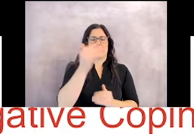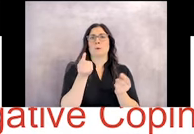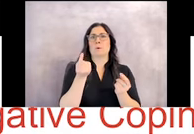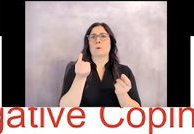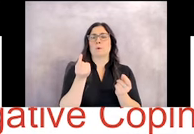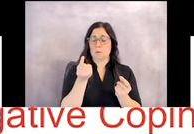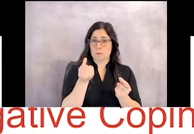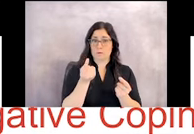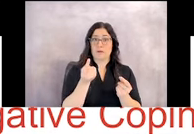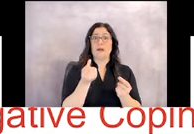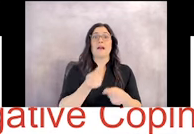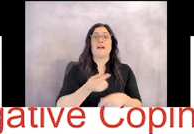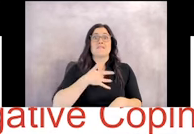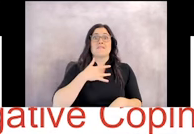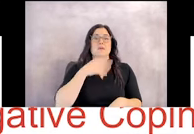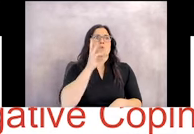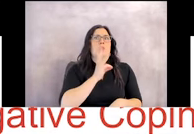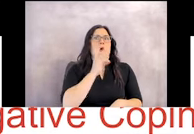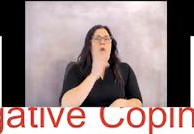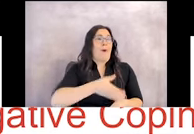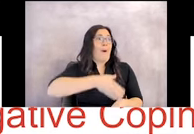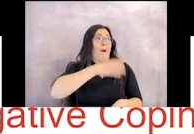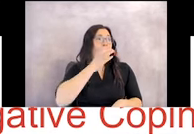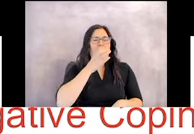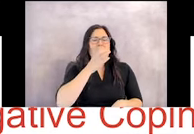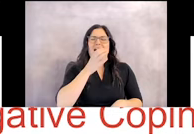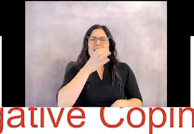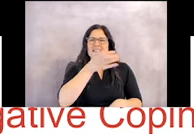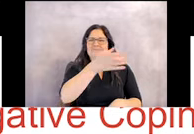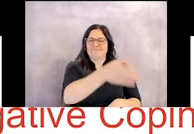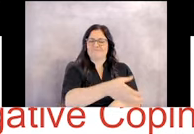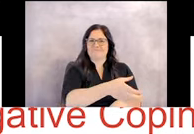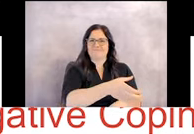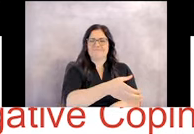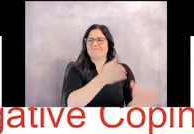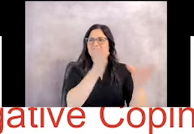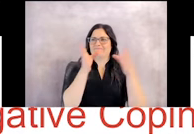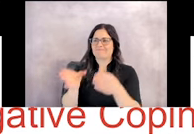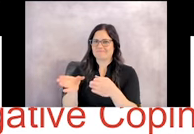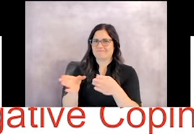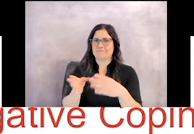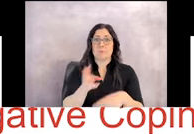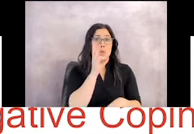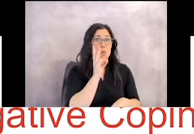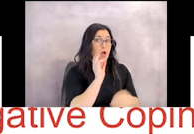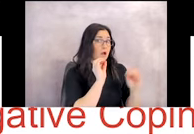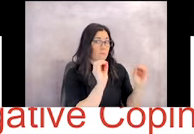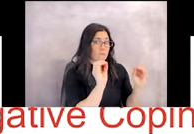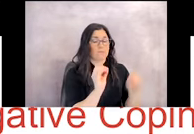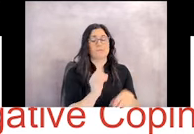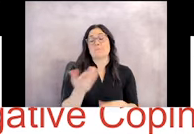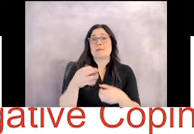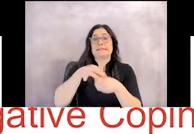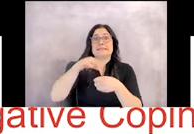instead of drinking that second glass of wine, what can I do instead? Or maybe instead of drinking the wine at all, I can drink a cup of